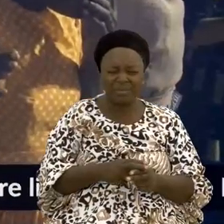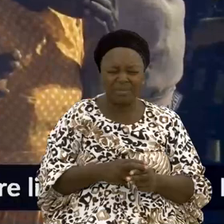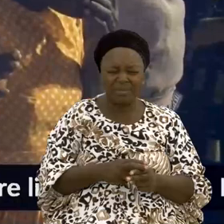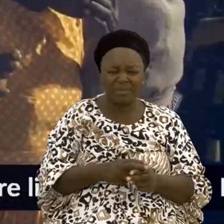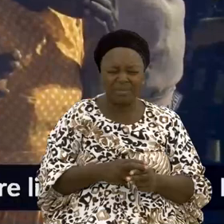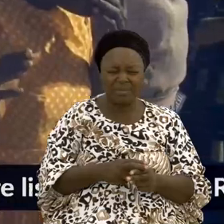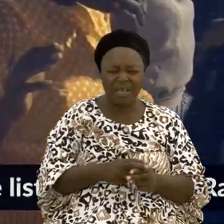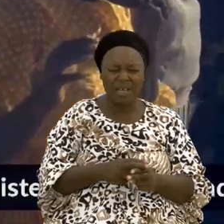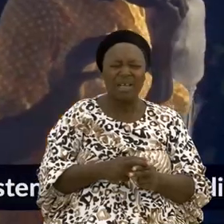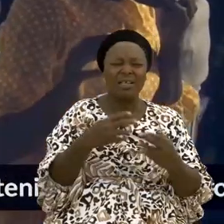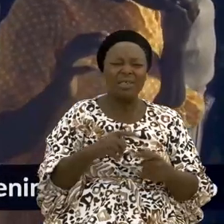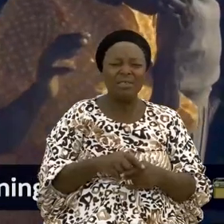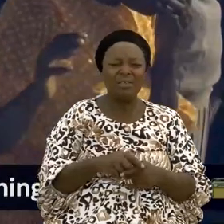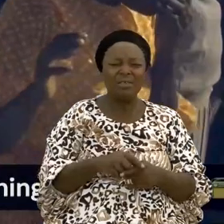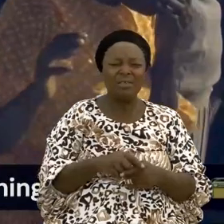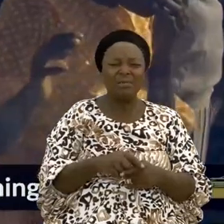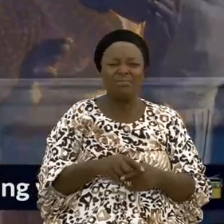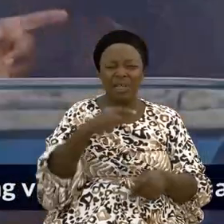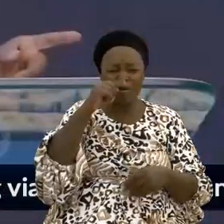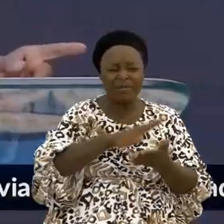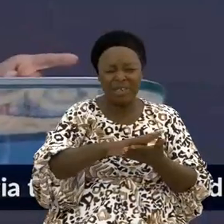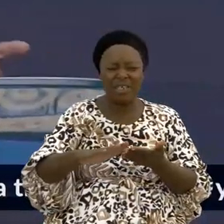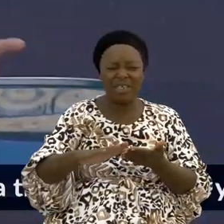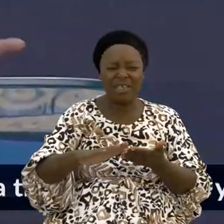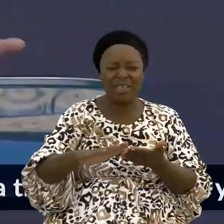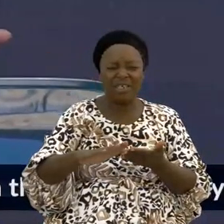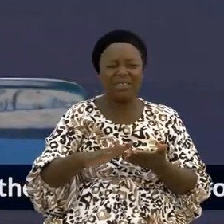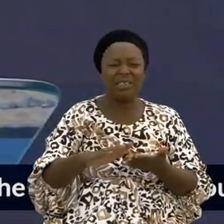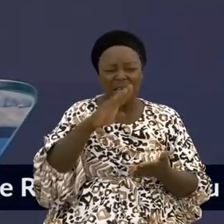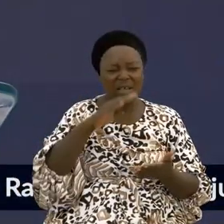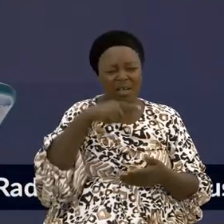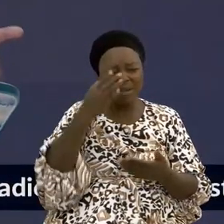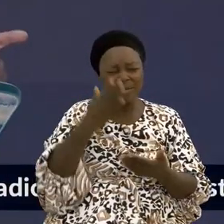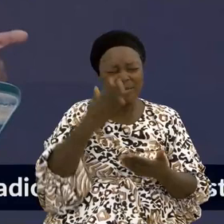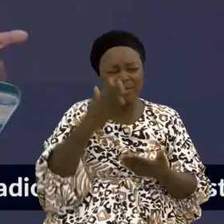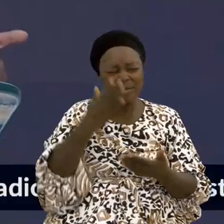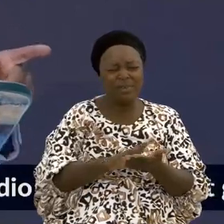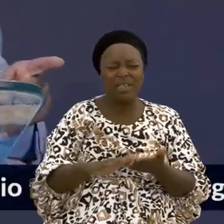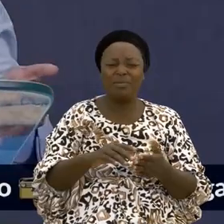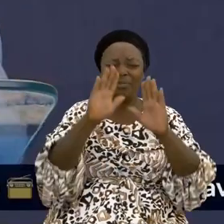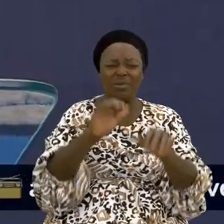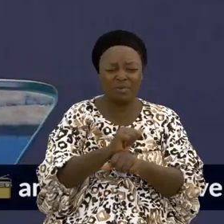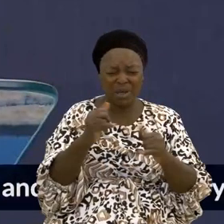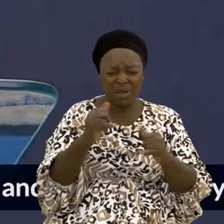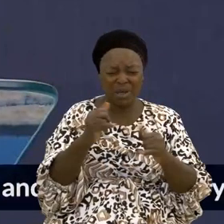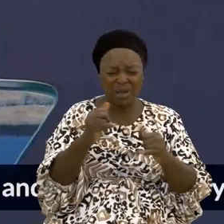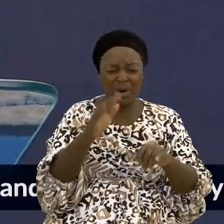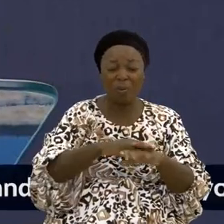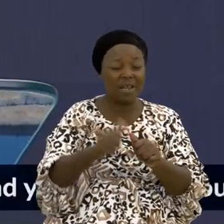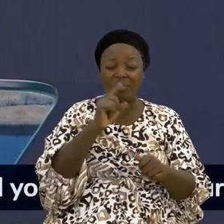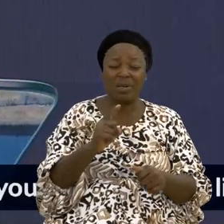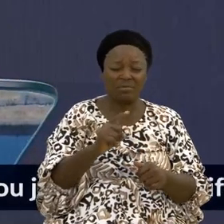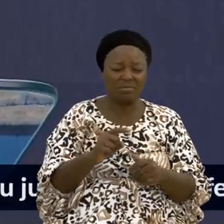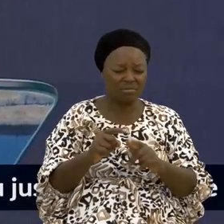Evident miracle now. Upon everyone. Right, left,